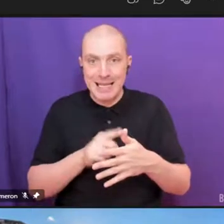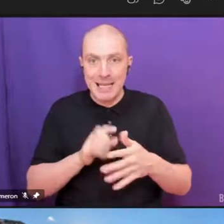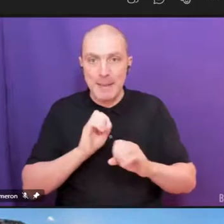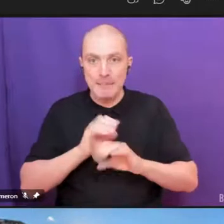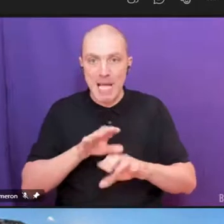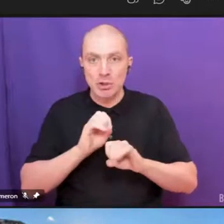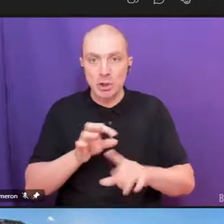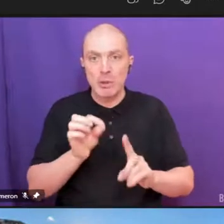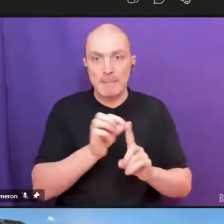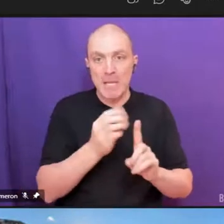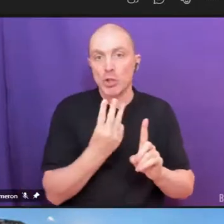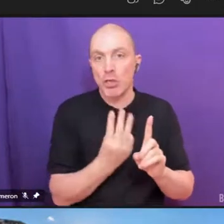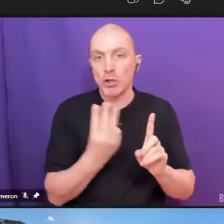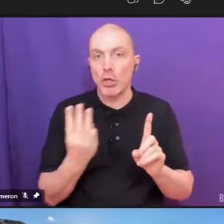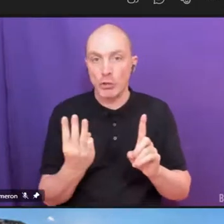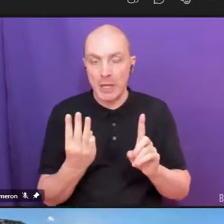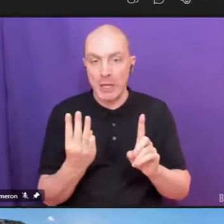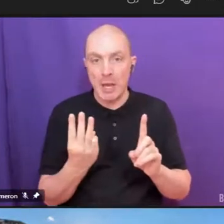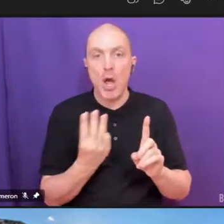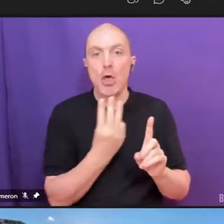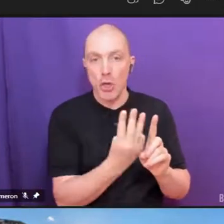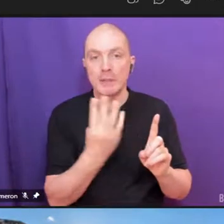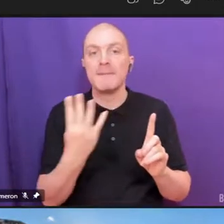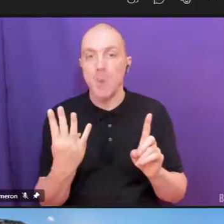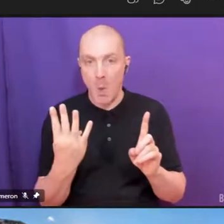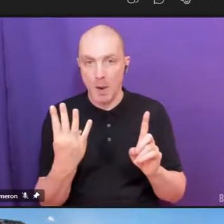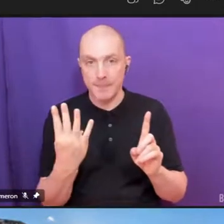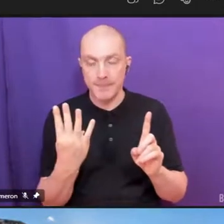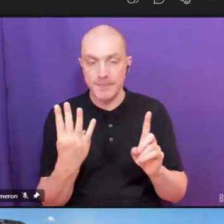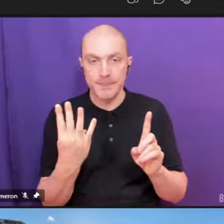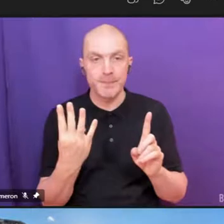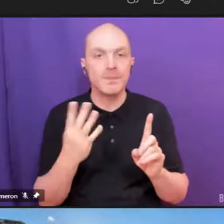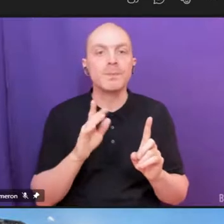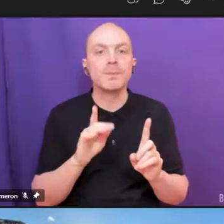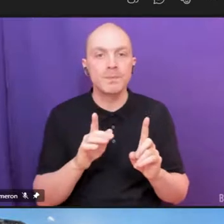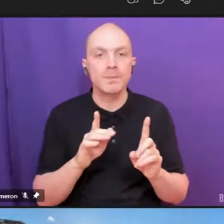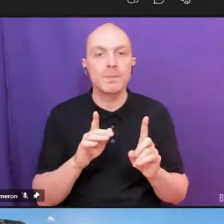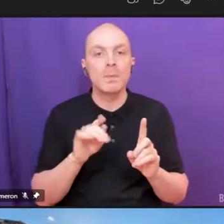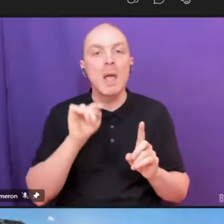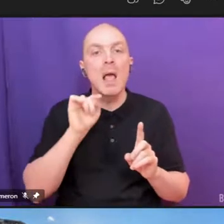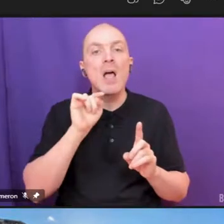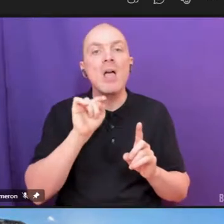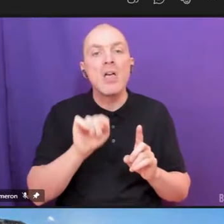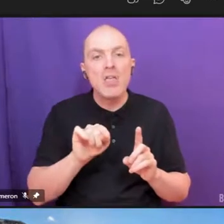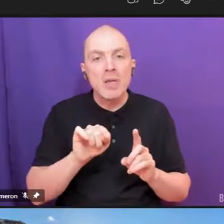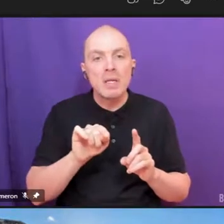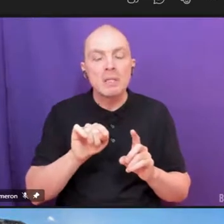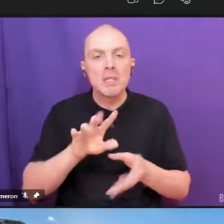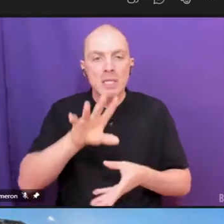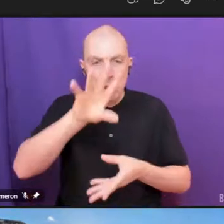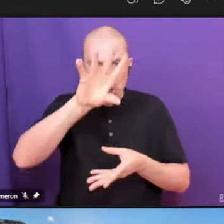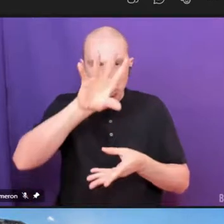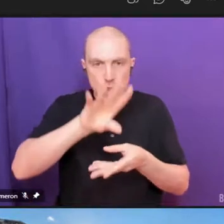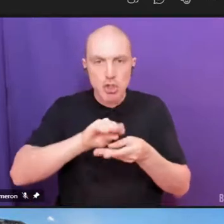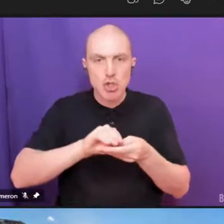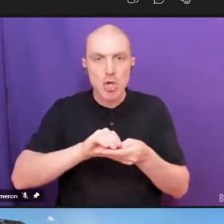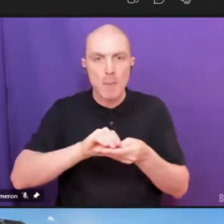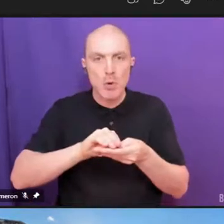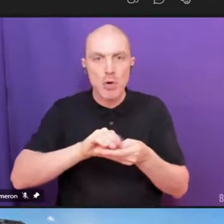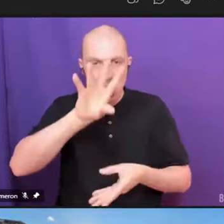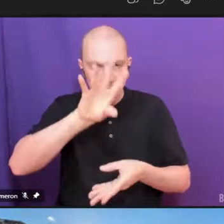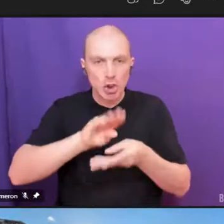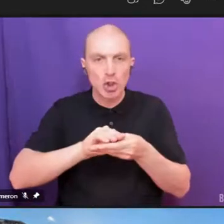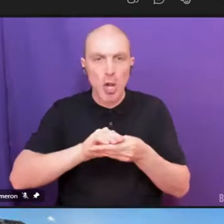and 34 of the papers, and these give a brief overview of the results of our work. The main points